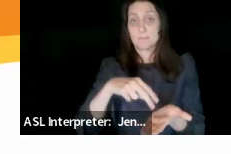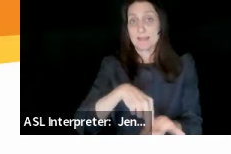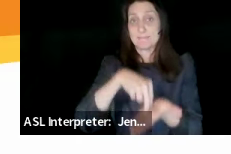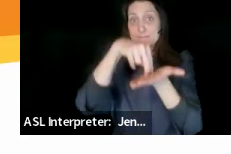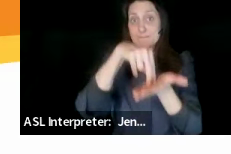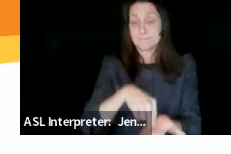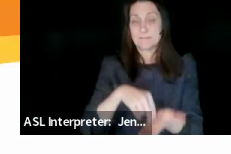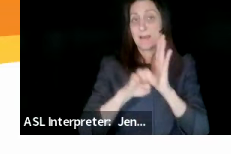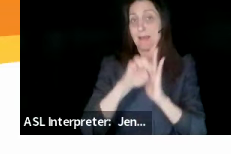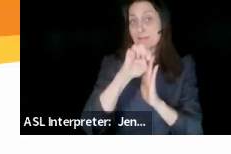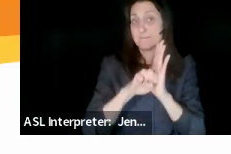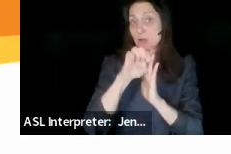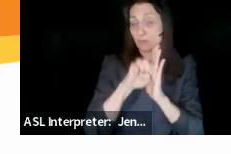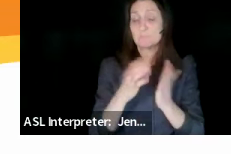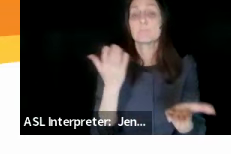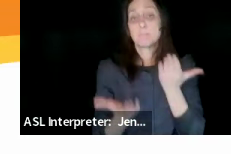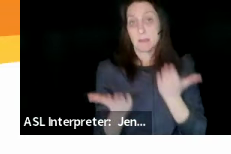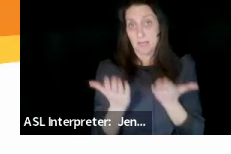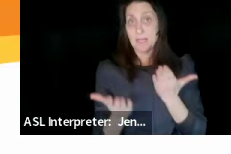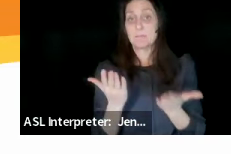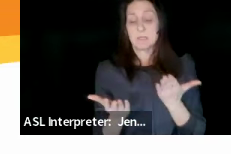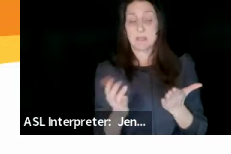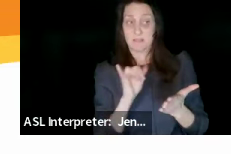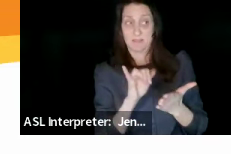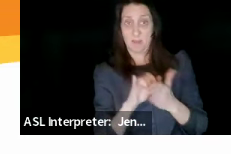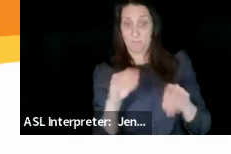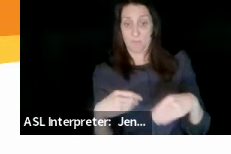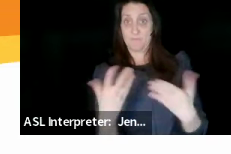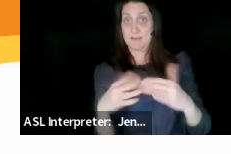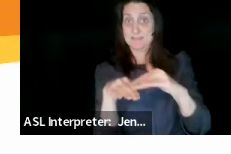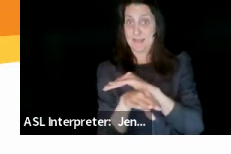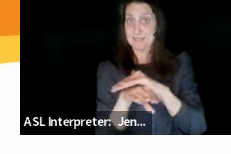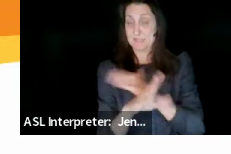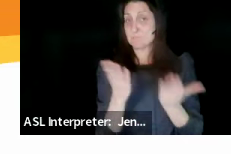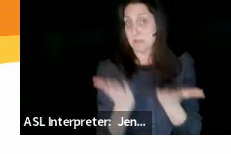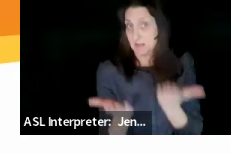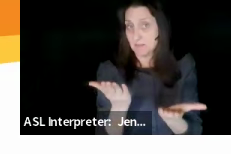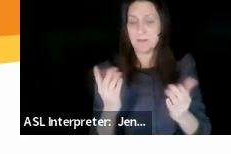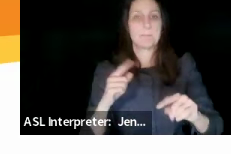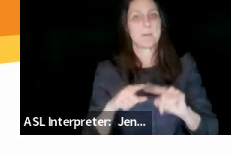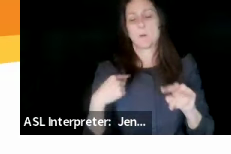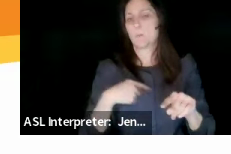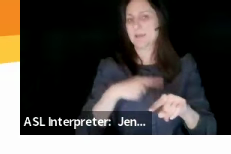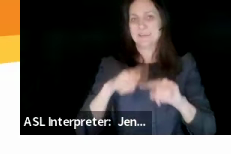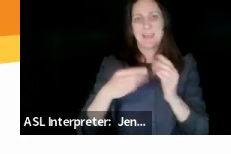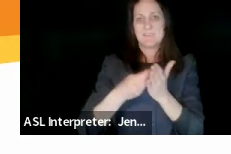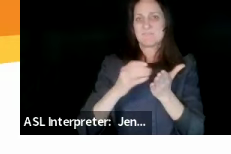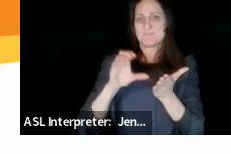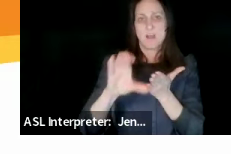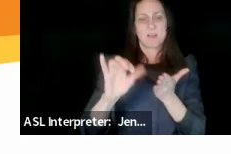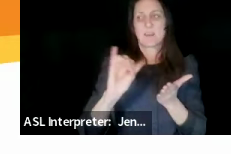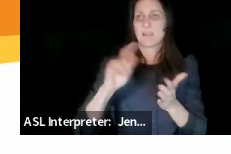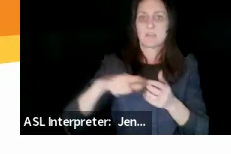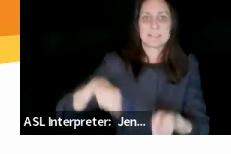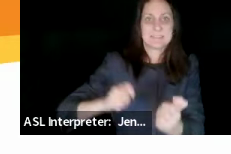might be allowable under items that provide access. However, we cannot fund like the excavation or the construction related to